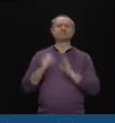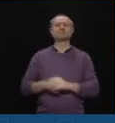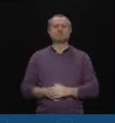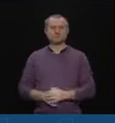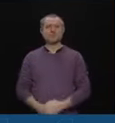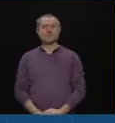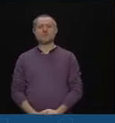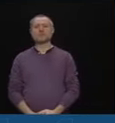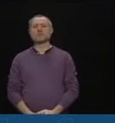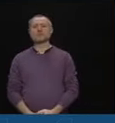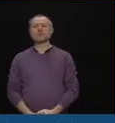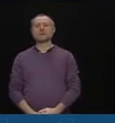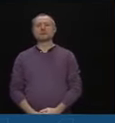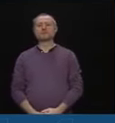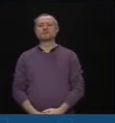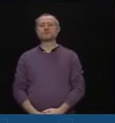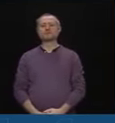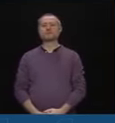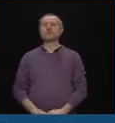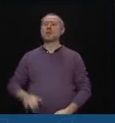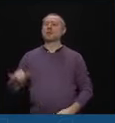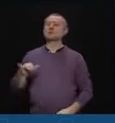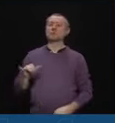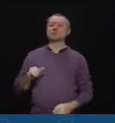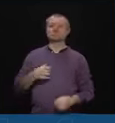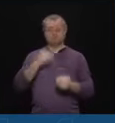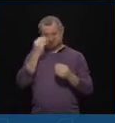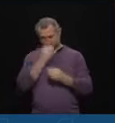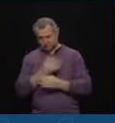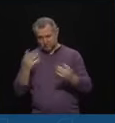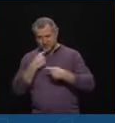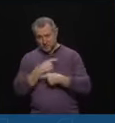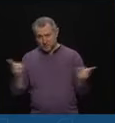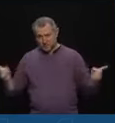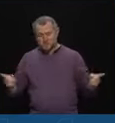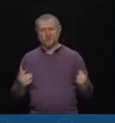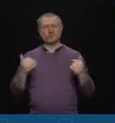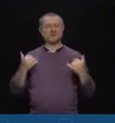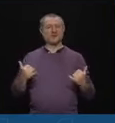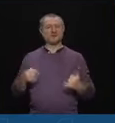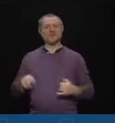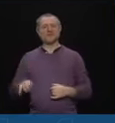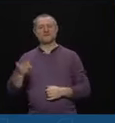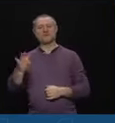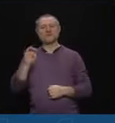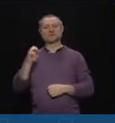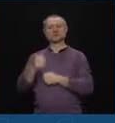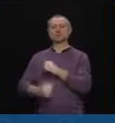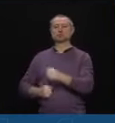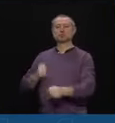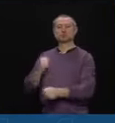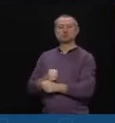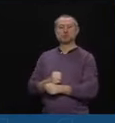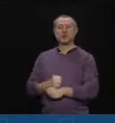We're also here to announce 400 years of African American History Commission that was